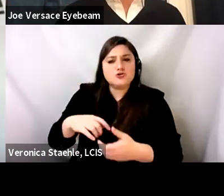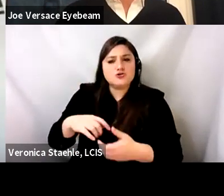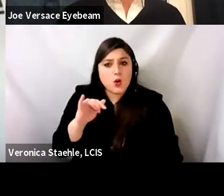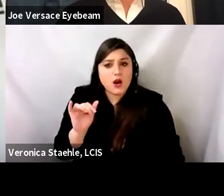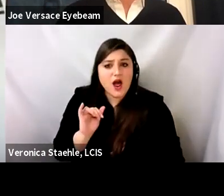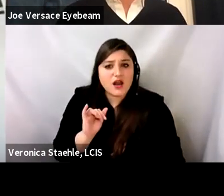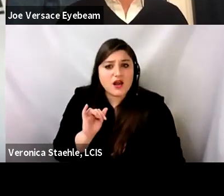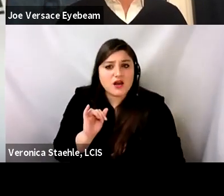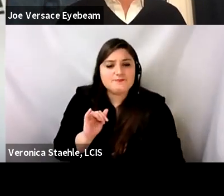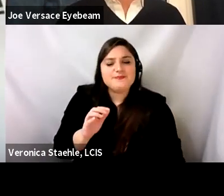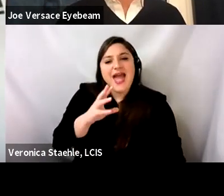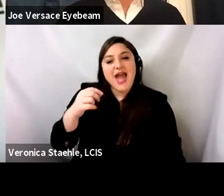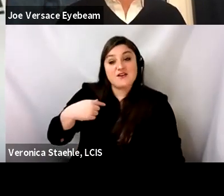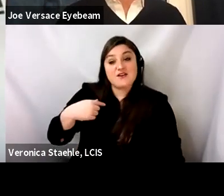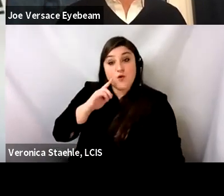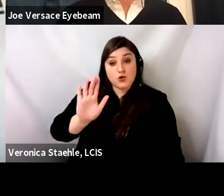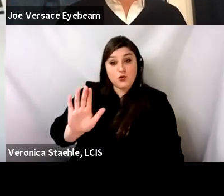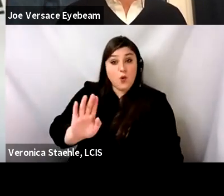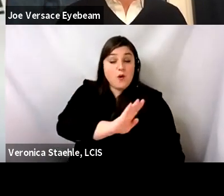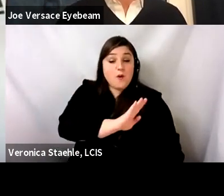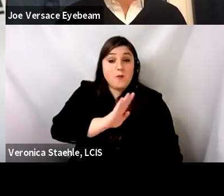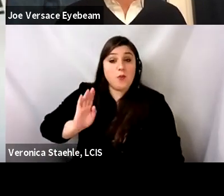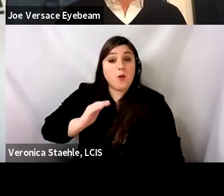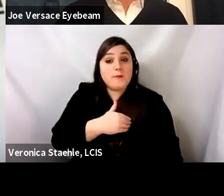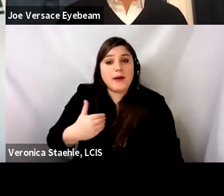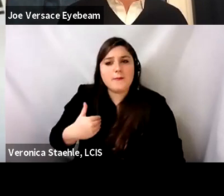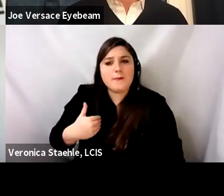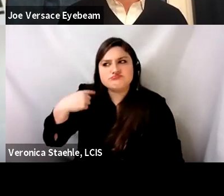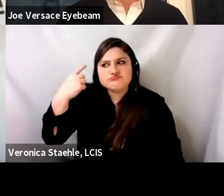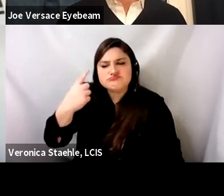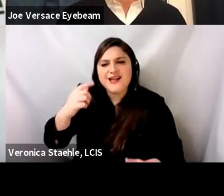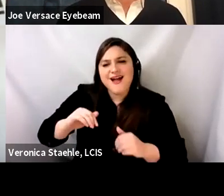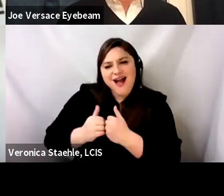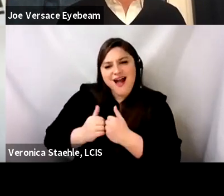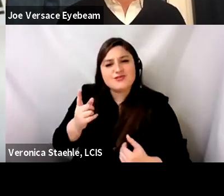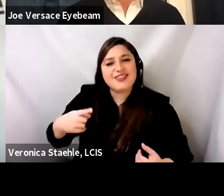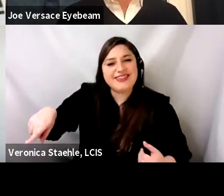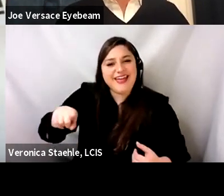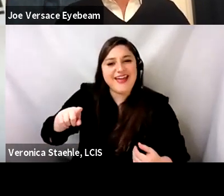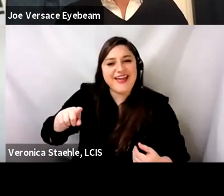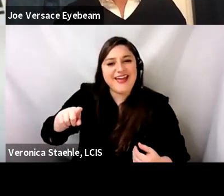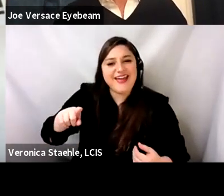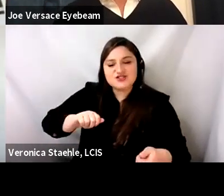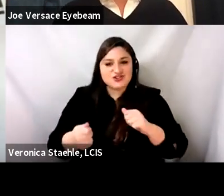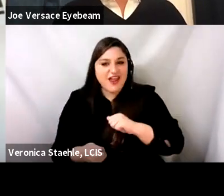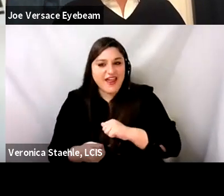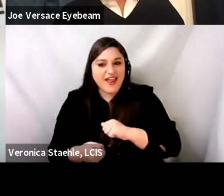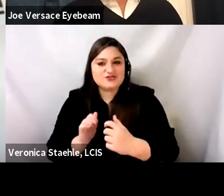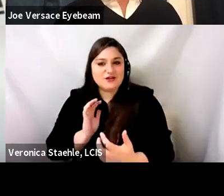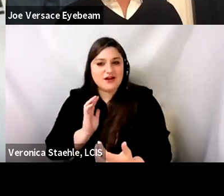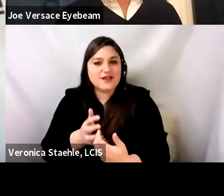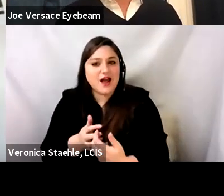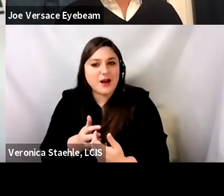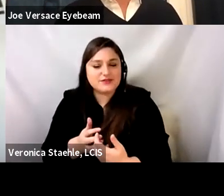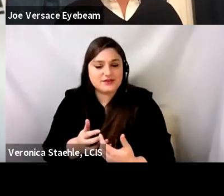your board members adapted, because there are two big changes. One is the changed avenue for connection, that, you know,